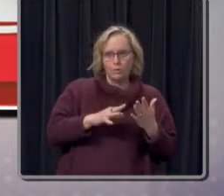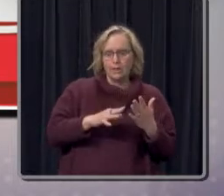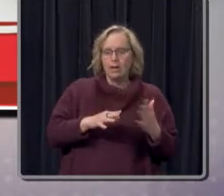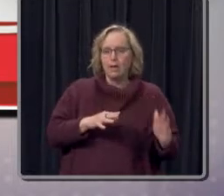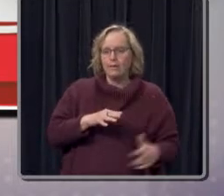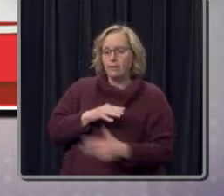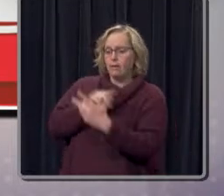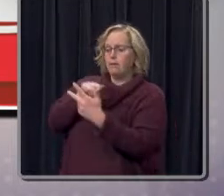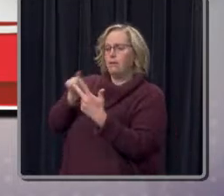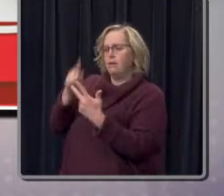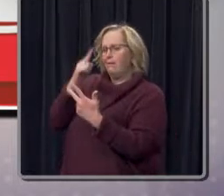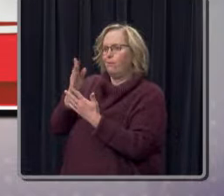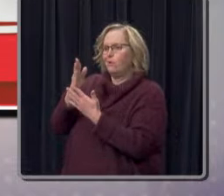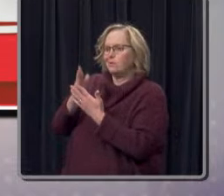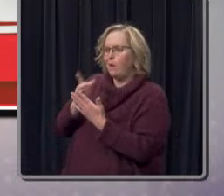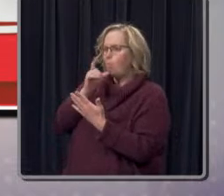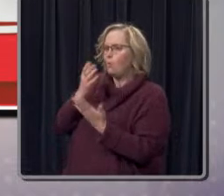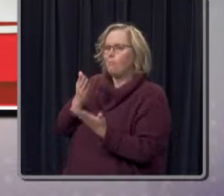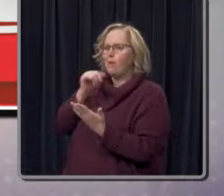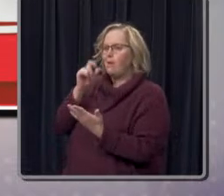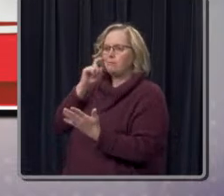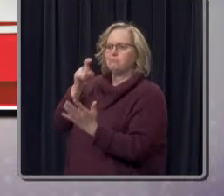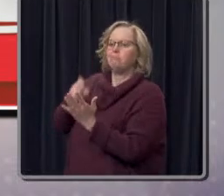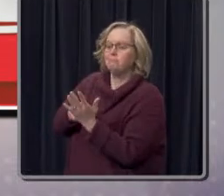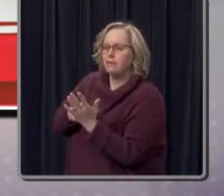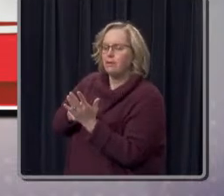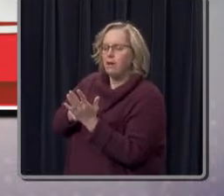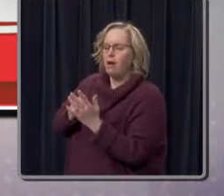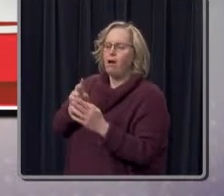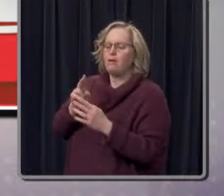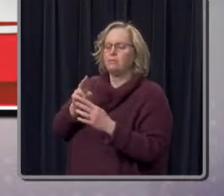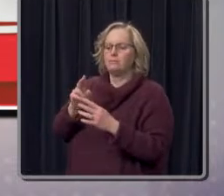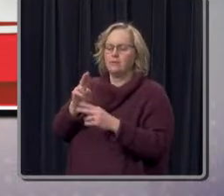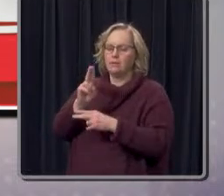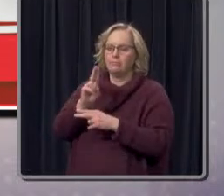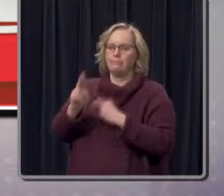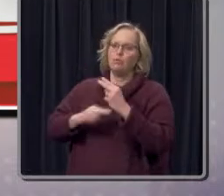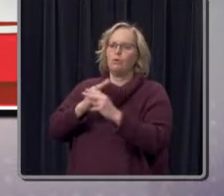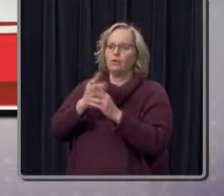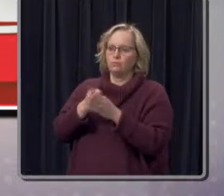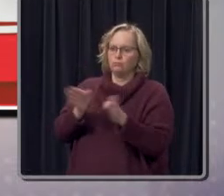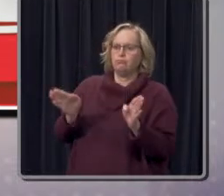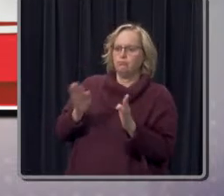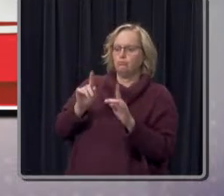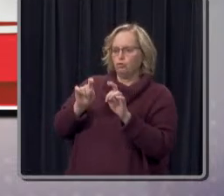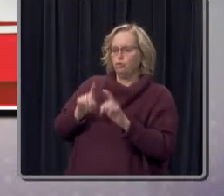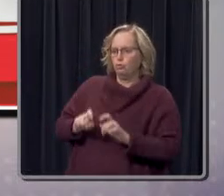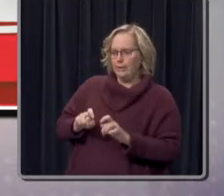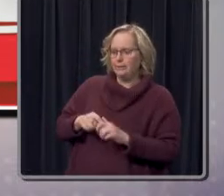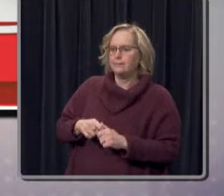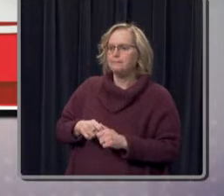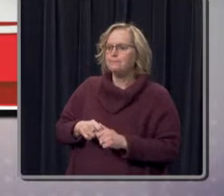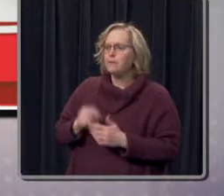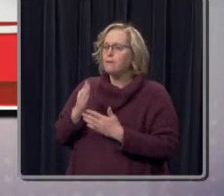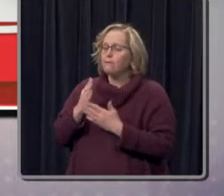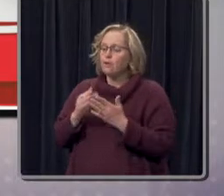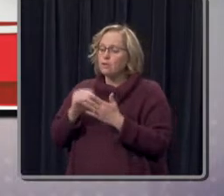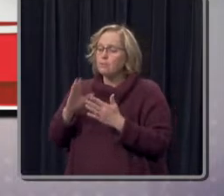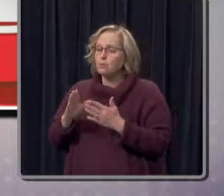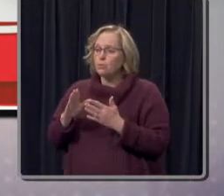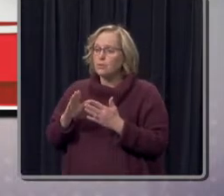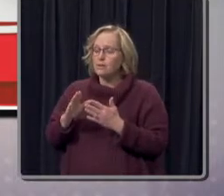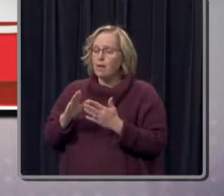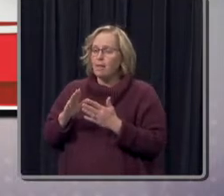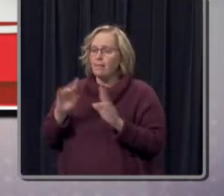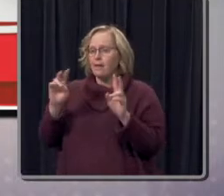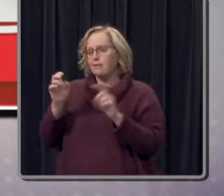some students that may or may not flag on those universal screening assessments. So for example, students that flag on universal screening